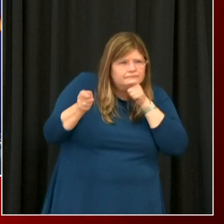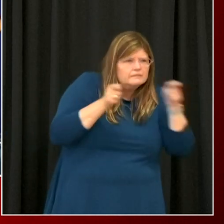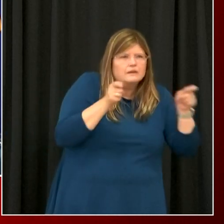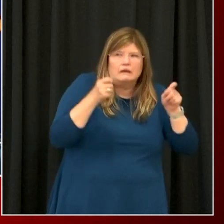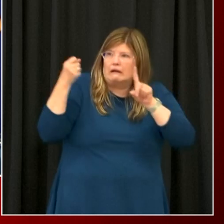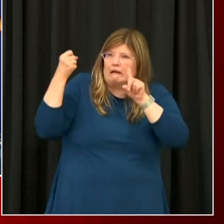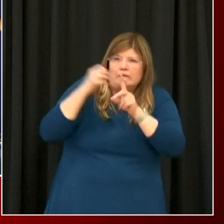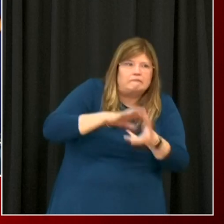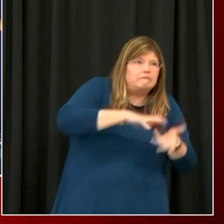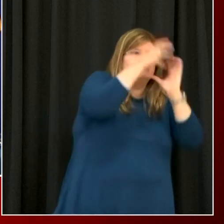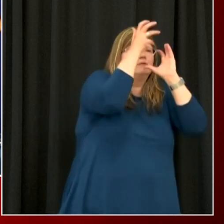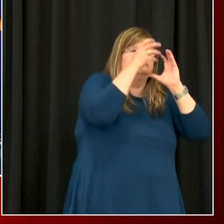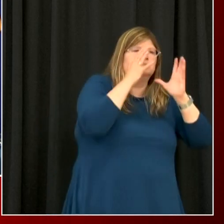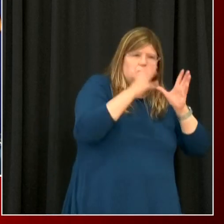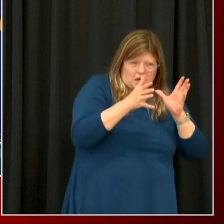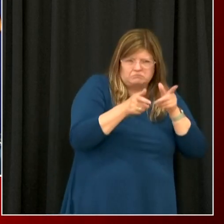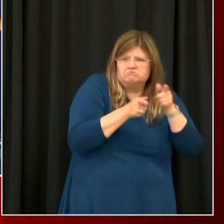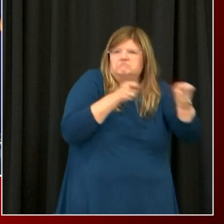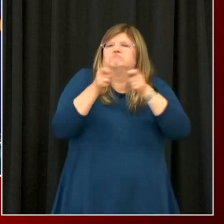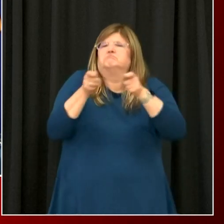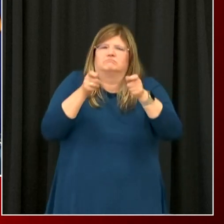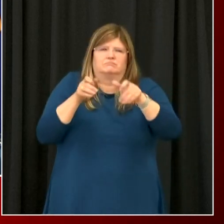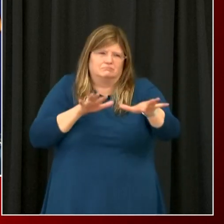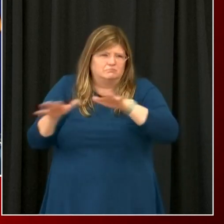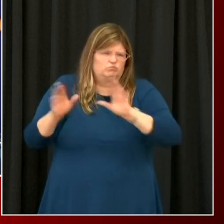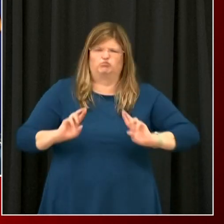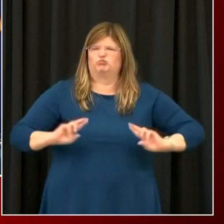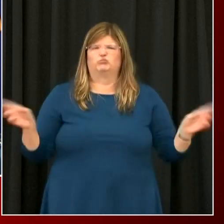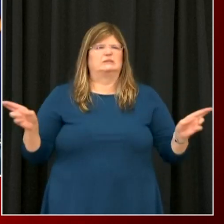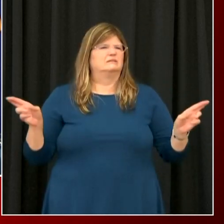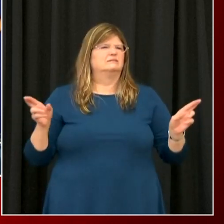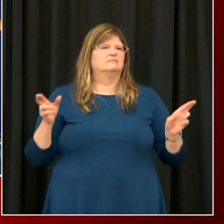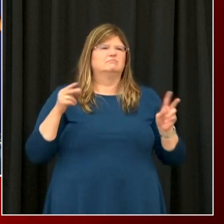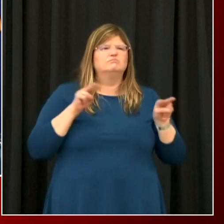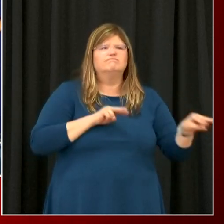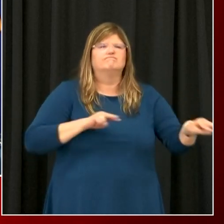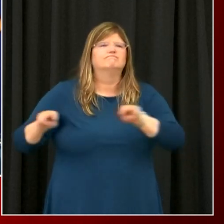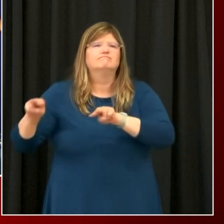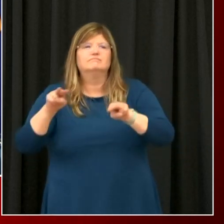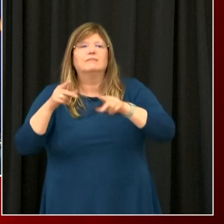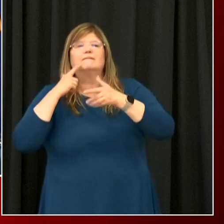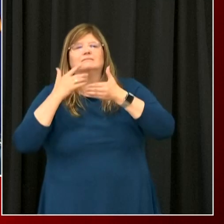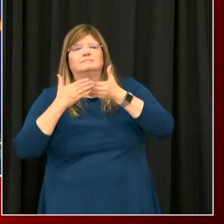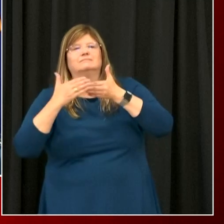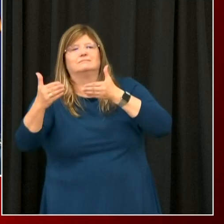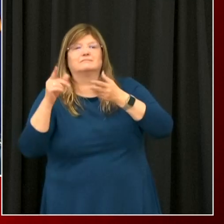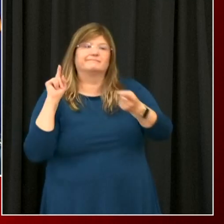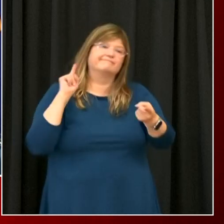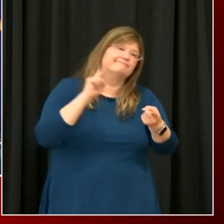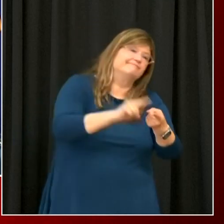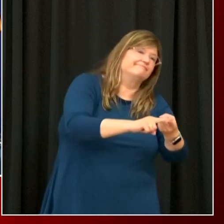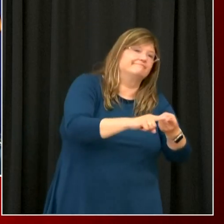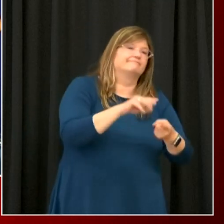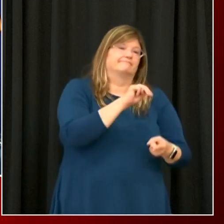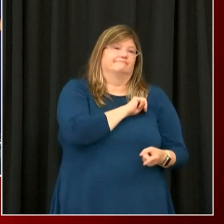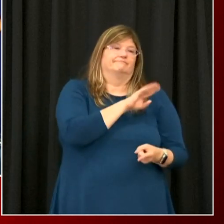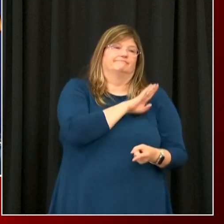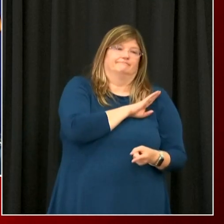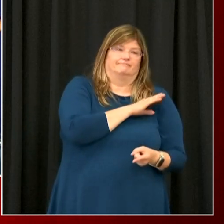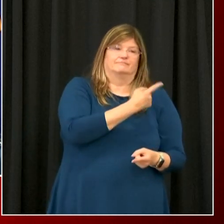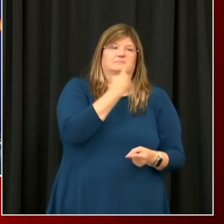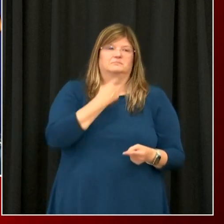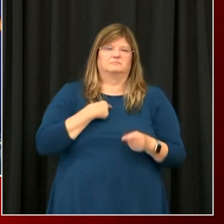The EOC is activated and will remain activated for the foreseeable future until the mayor deems otherwise. Just this